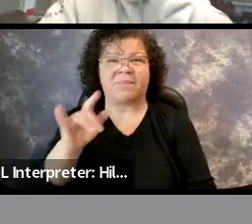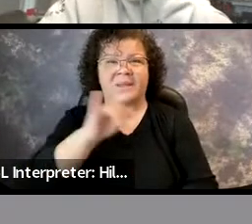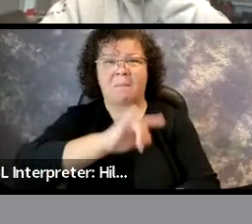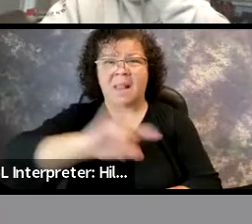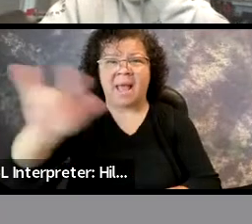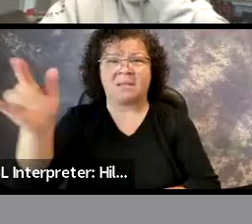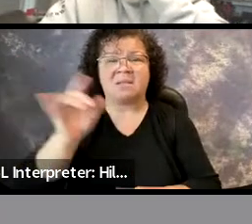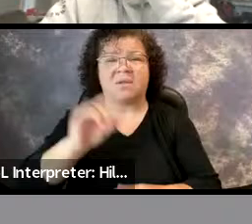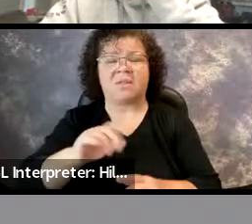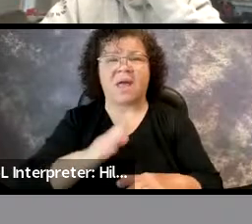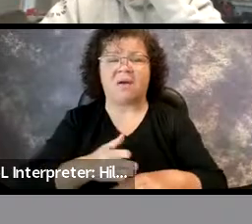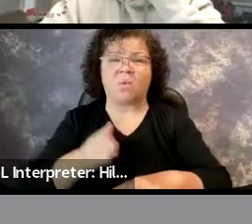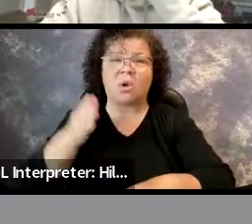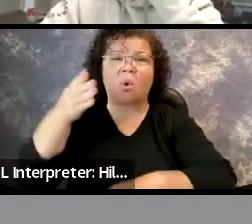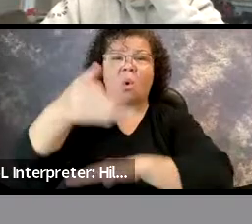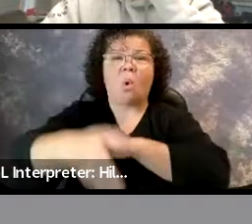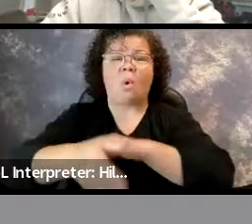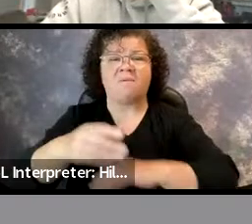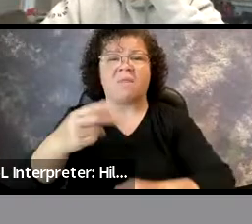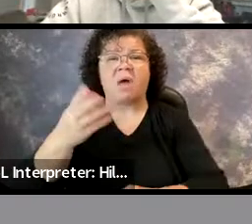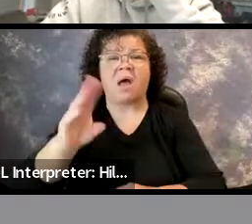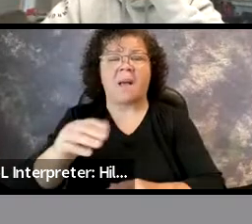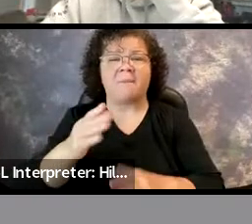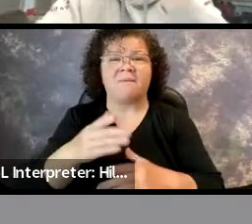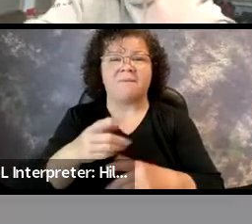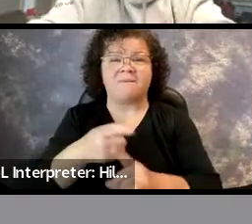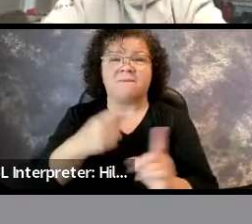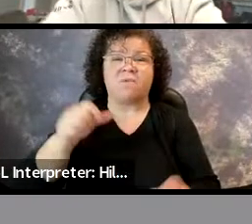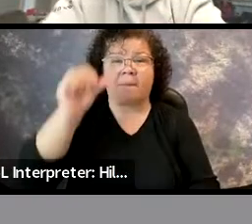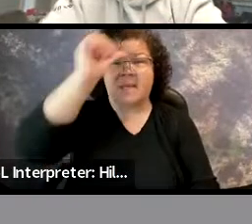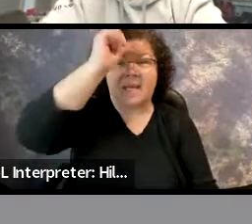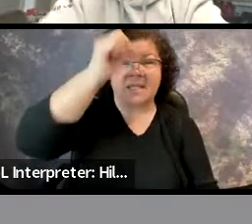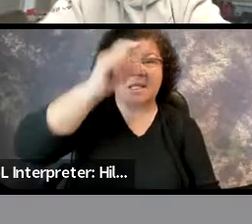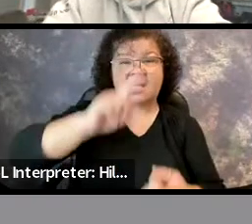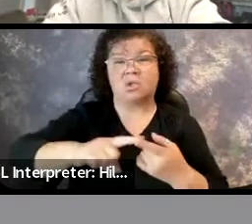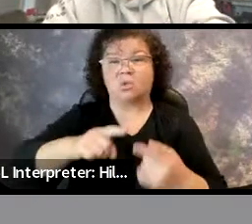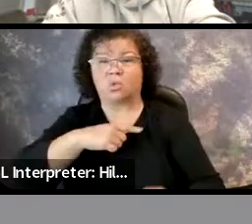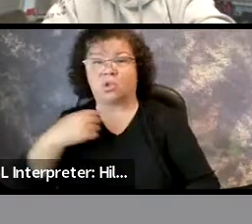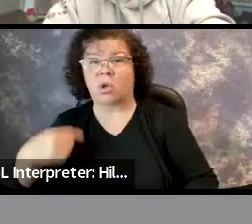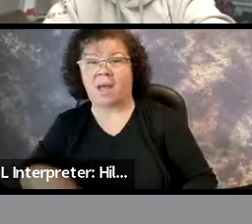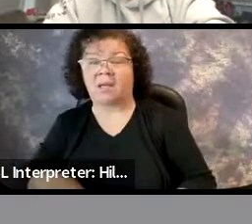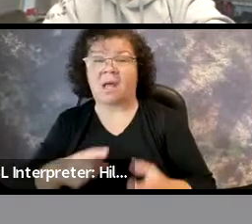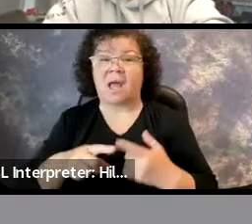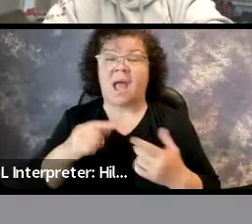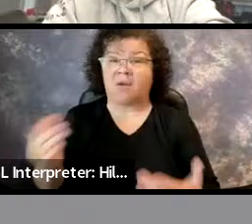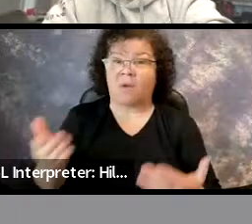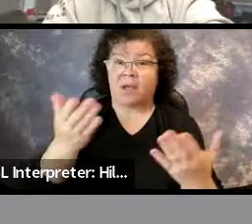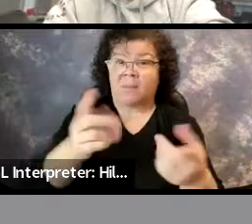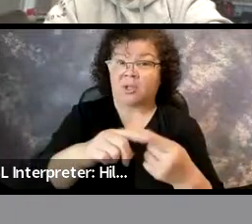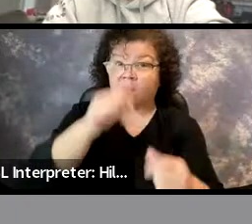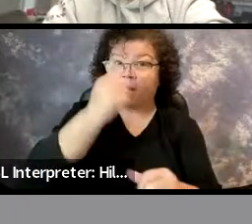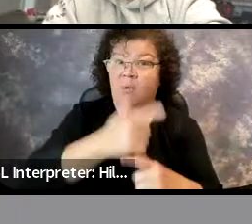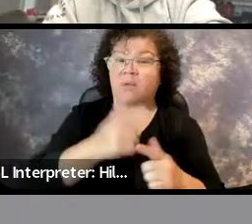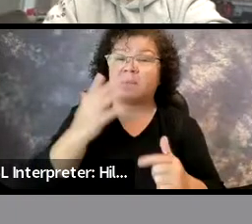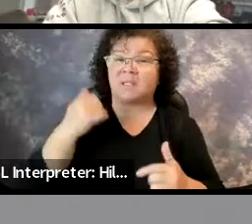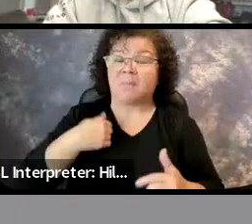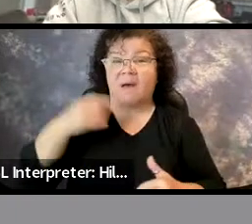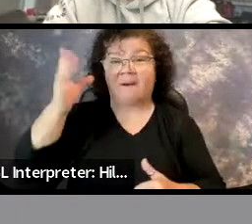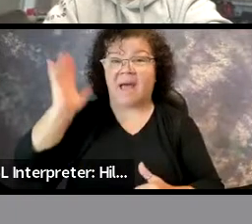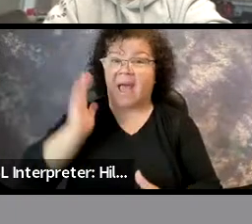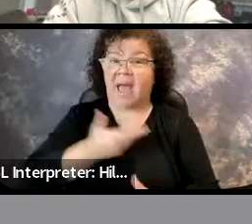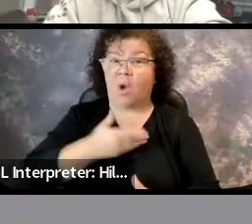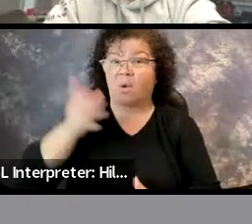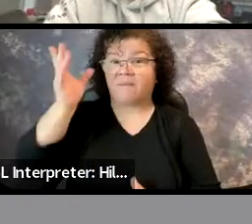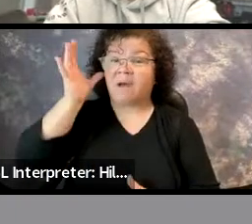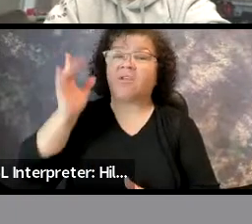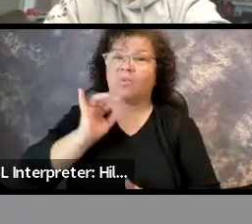over the hump from India to China. I recommended it to my brother because our father was one of those pilots,